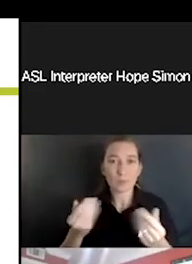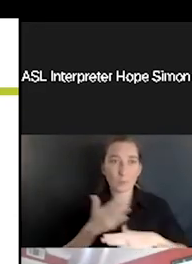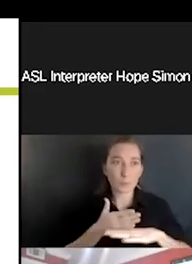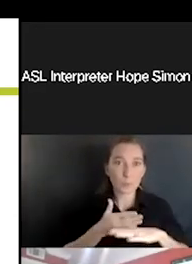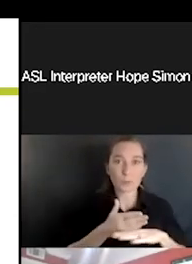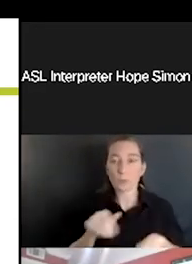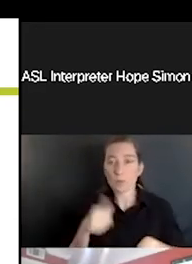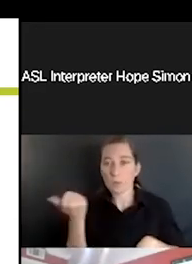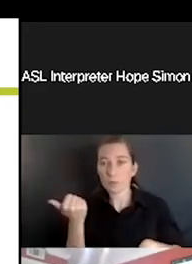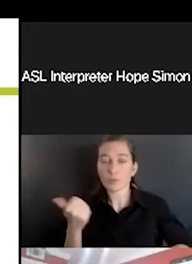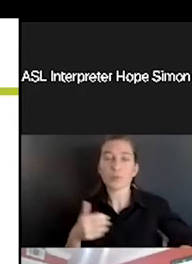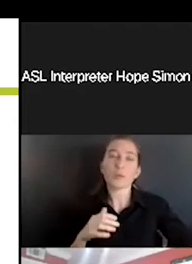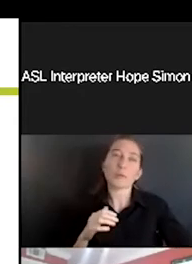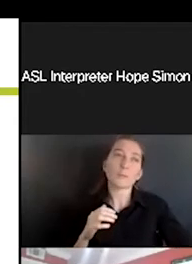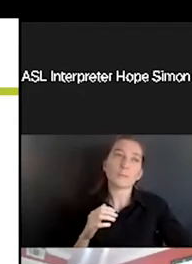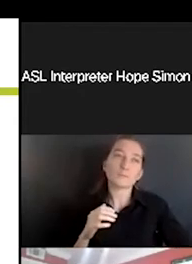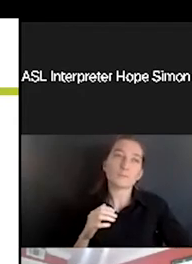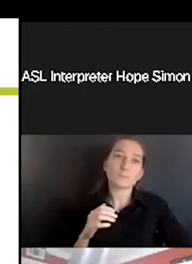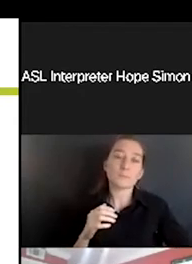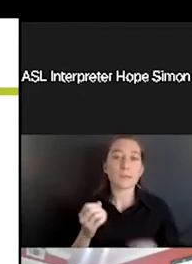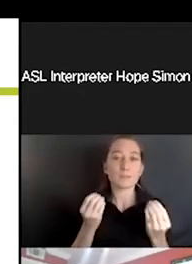focus in a lot of the ordinances that have been